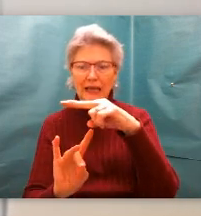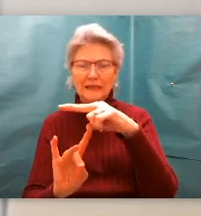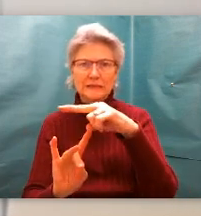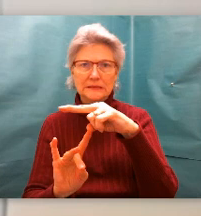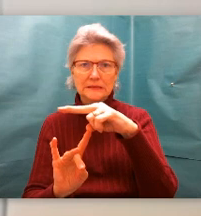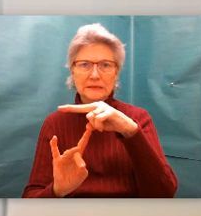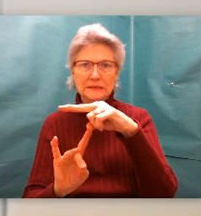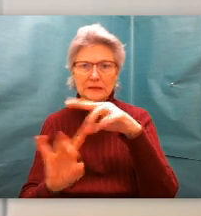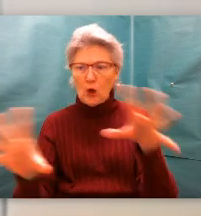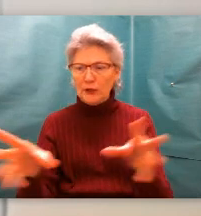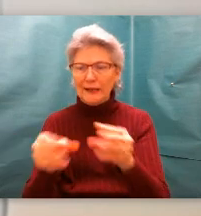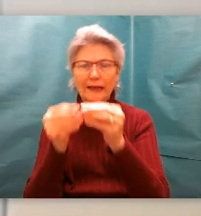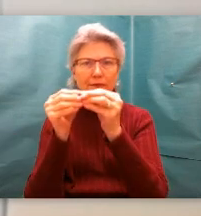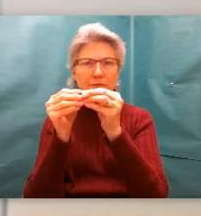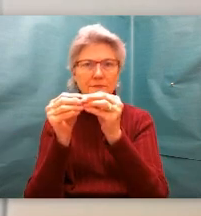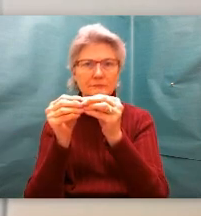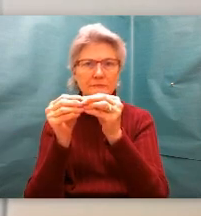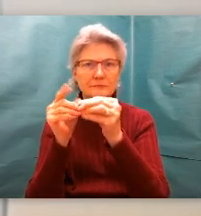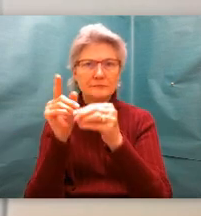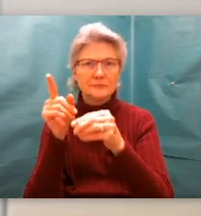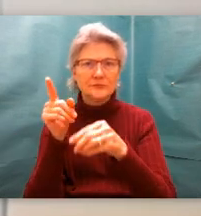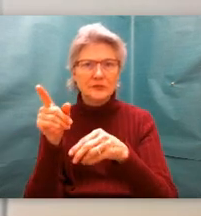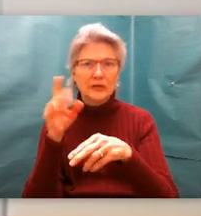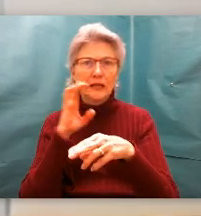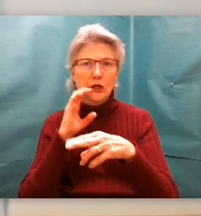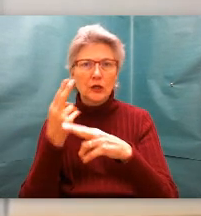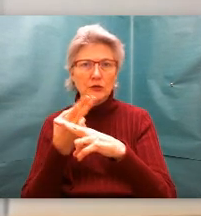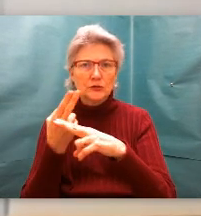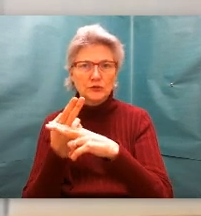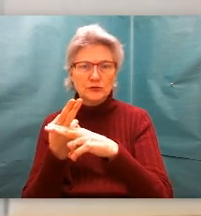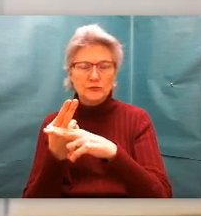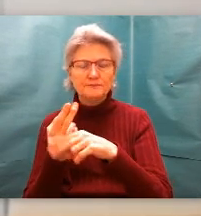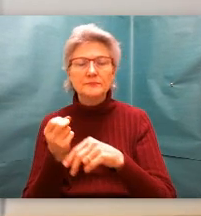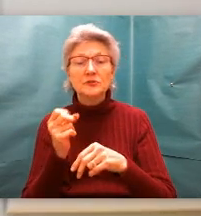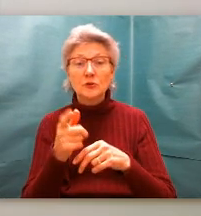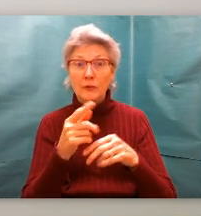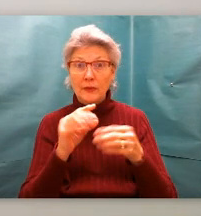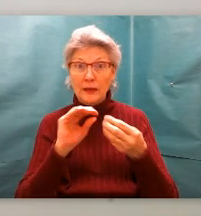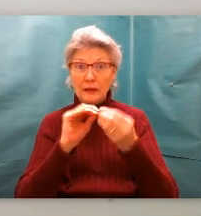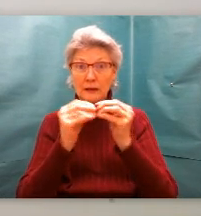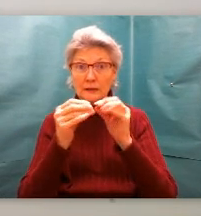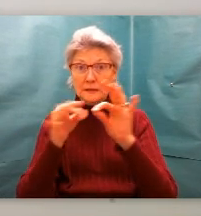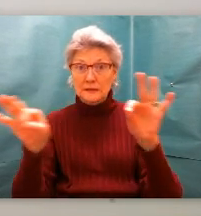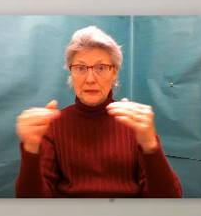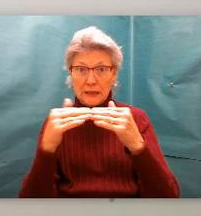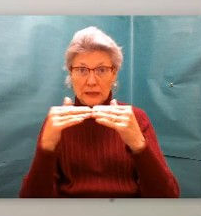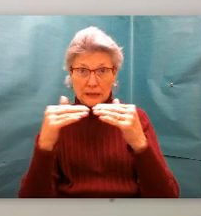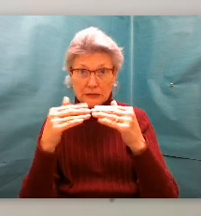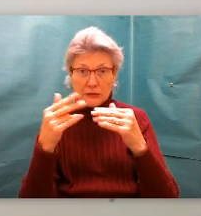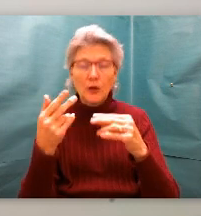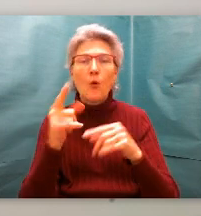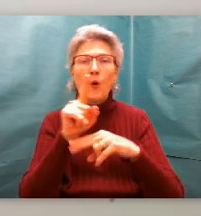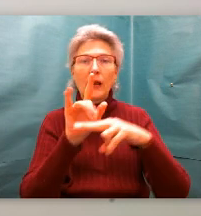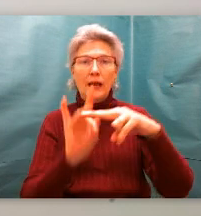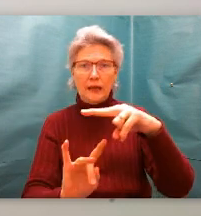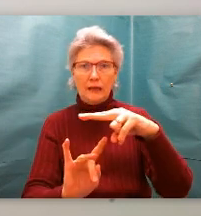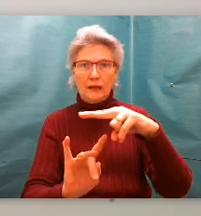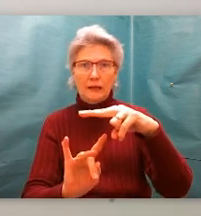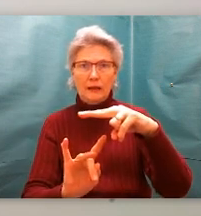that she used in total. The equation that we just used was